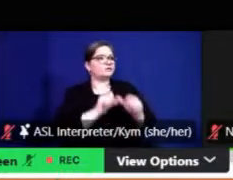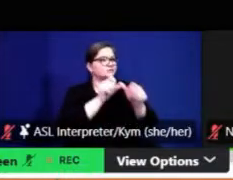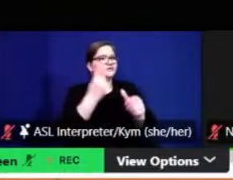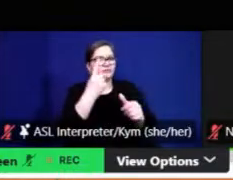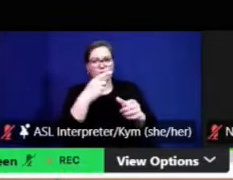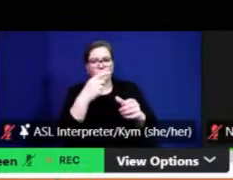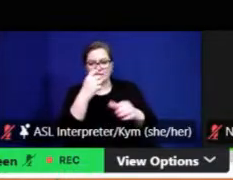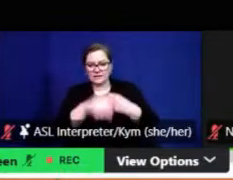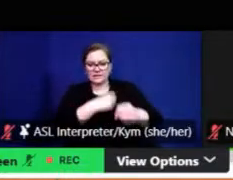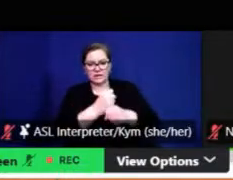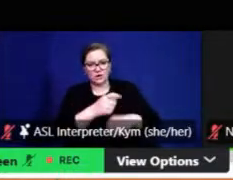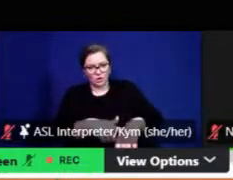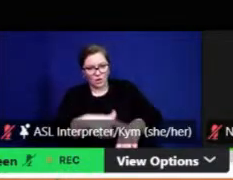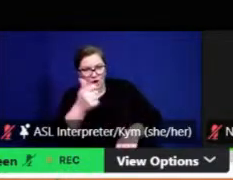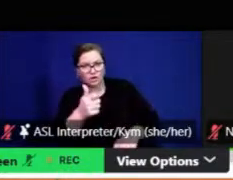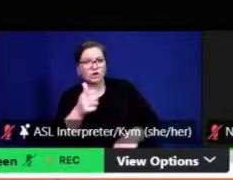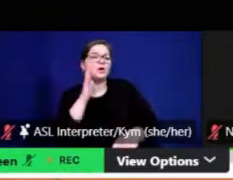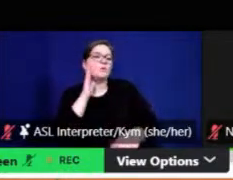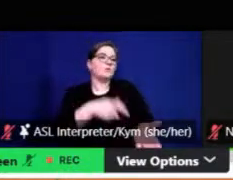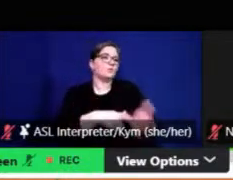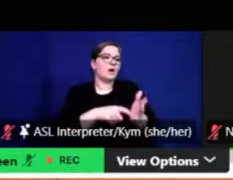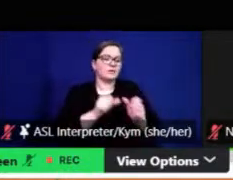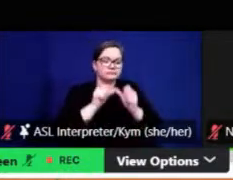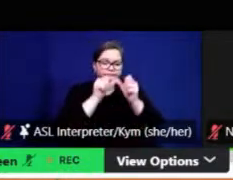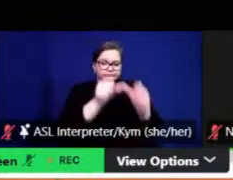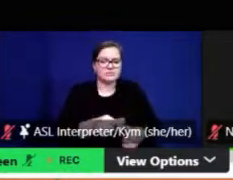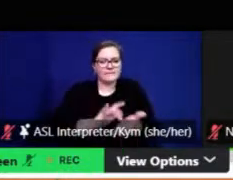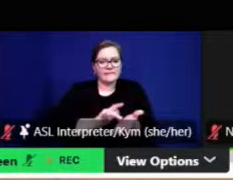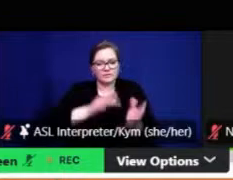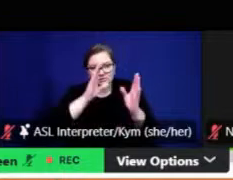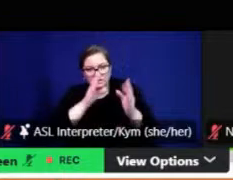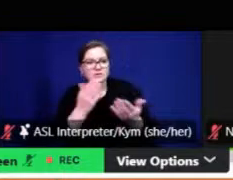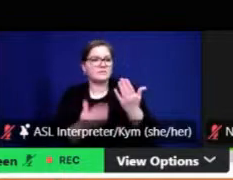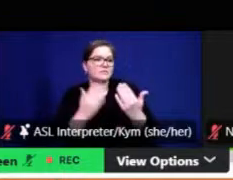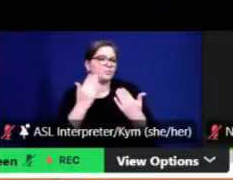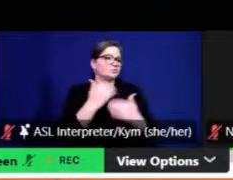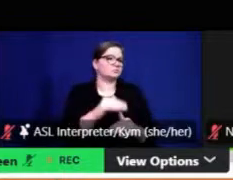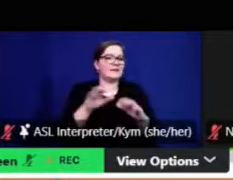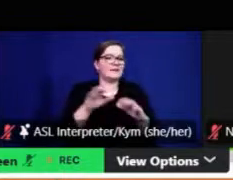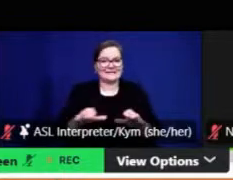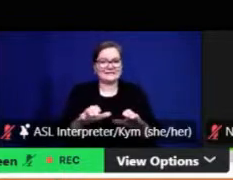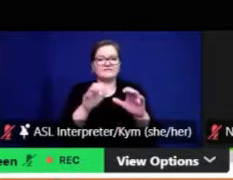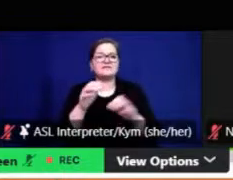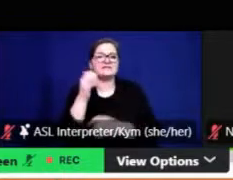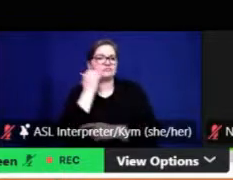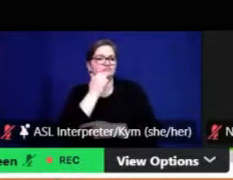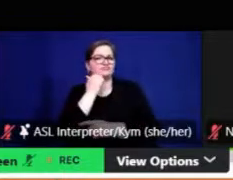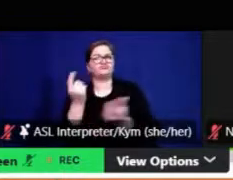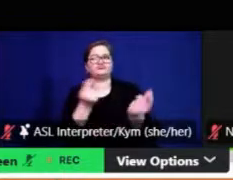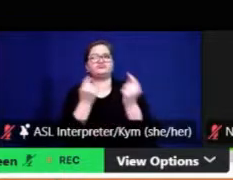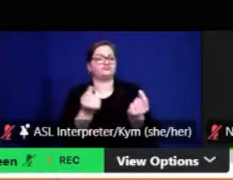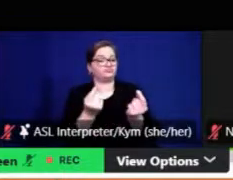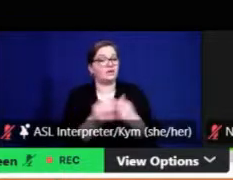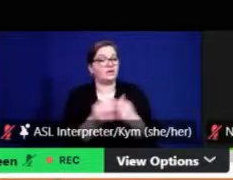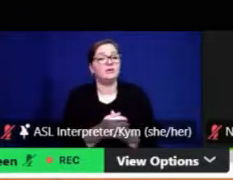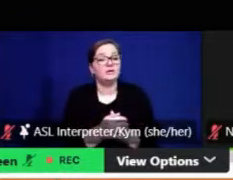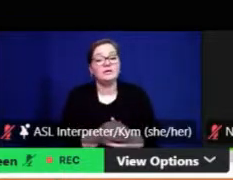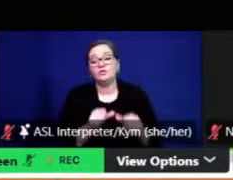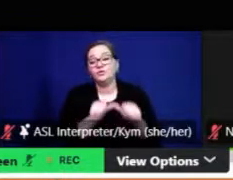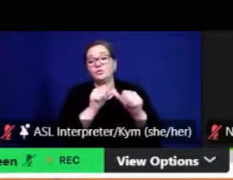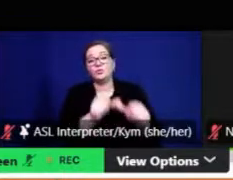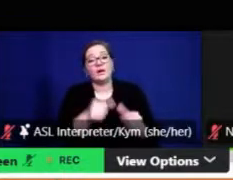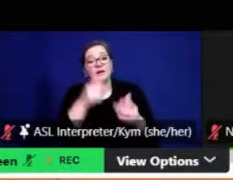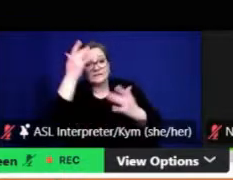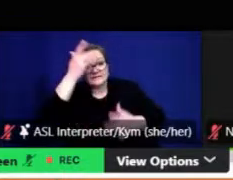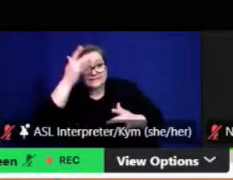and require ongoing medical attention or might limit activities of daily living that we do. And chronic diseases